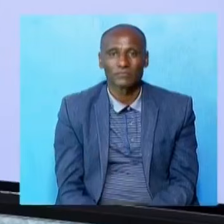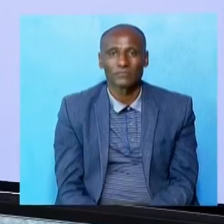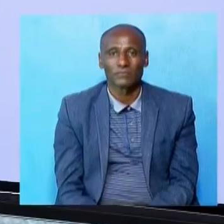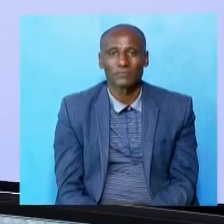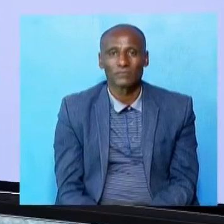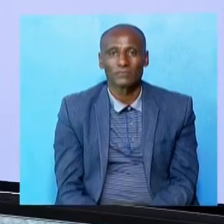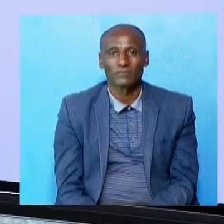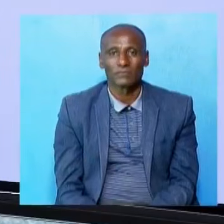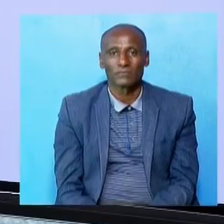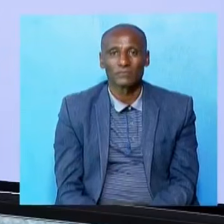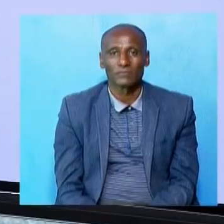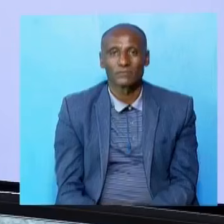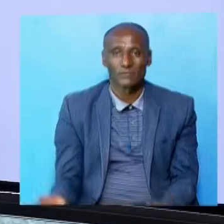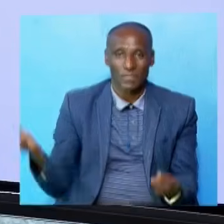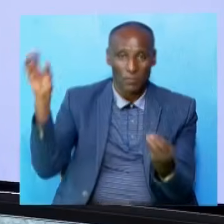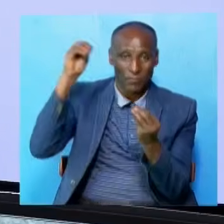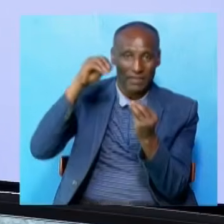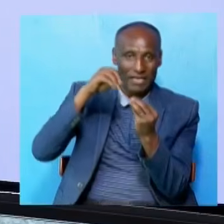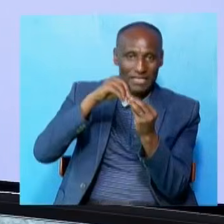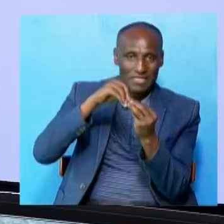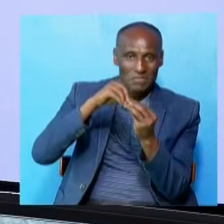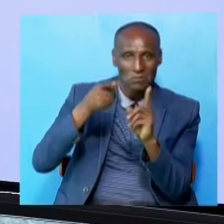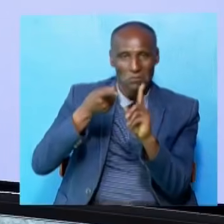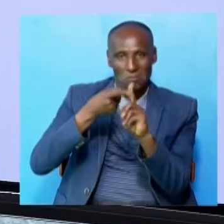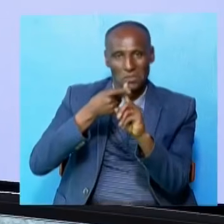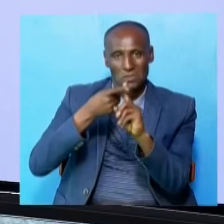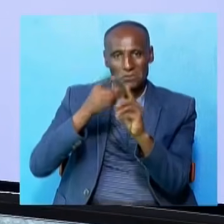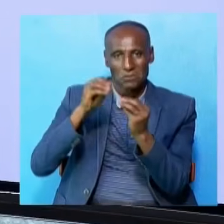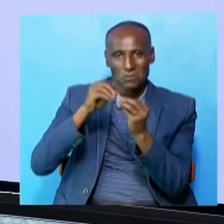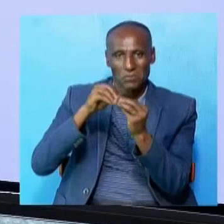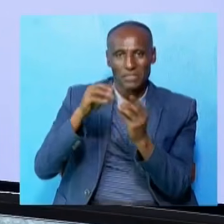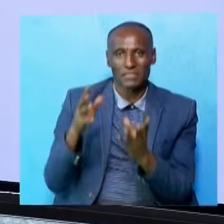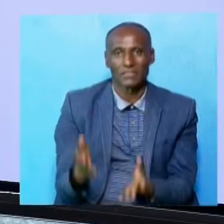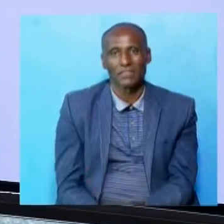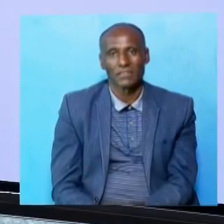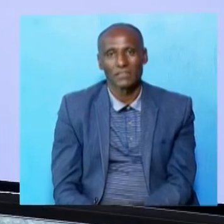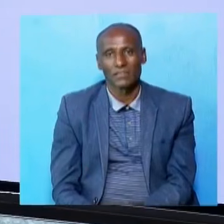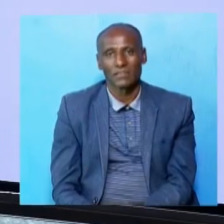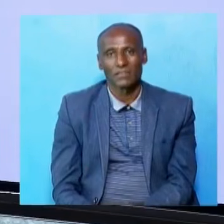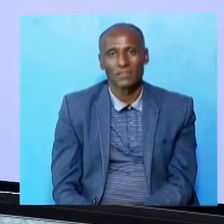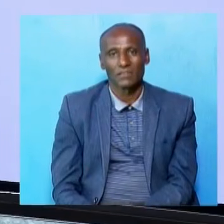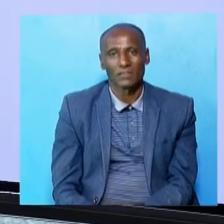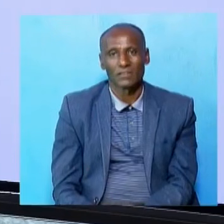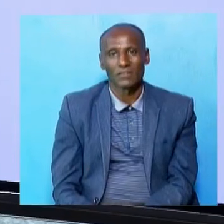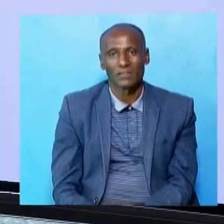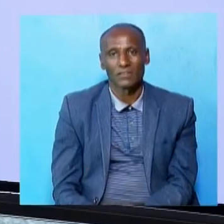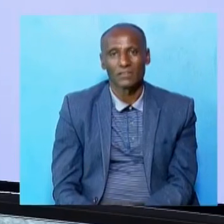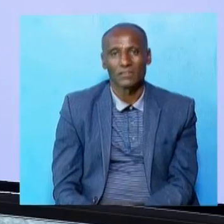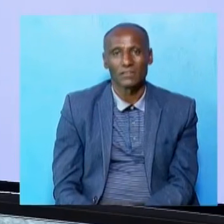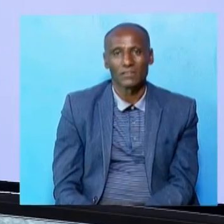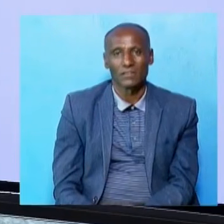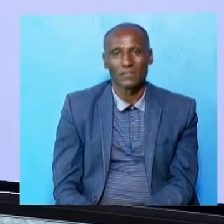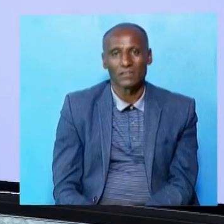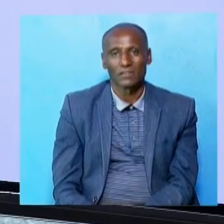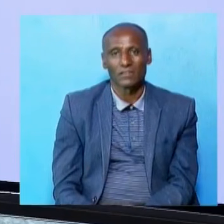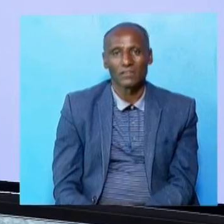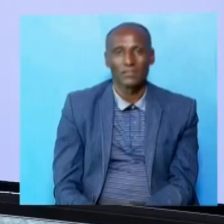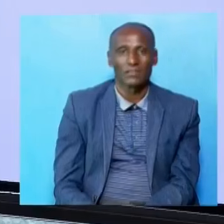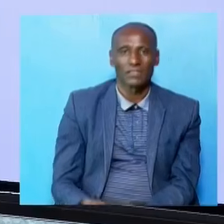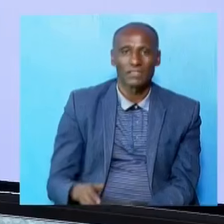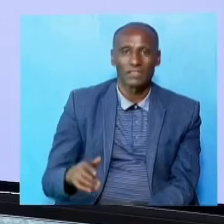okay, plus, then what do we have after the auxiliary? Here is you and here is